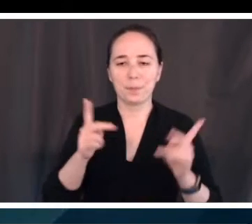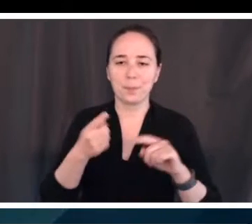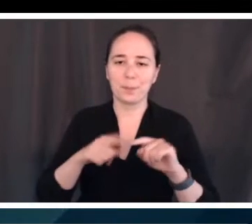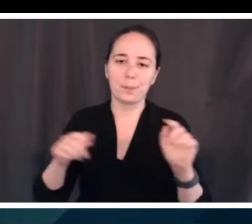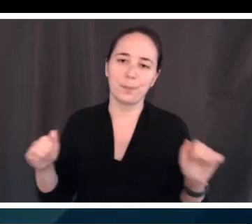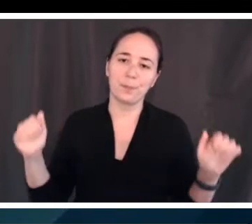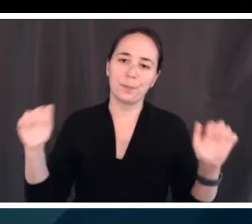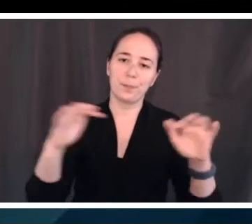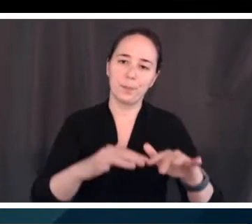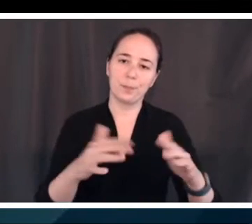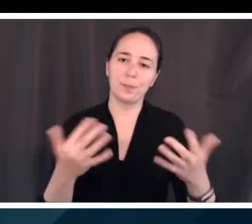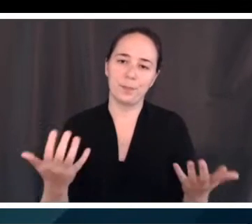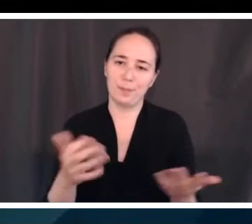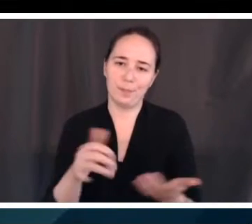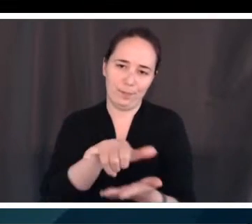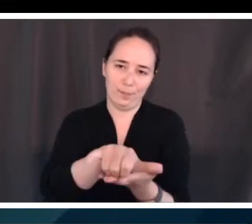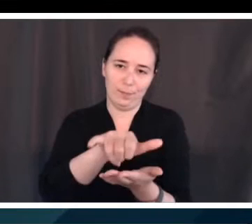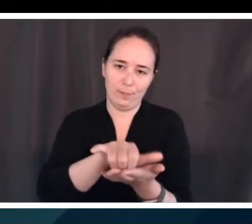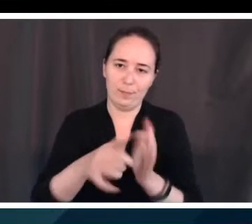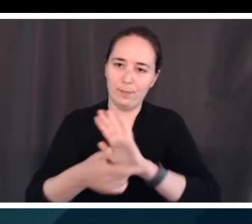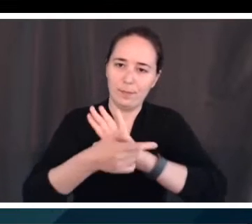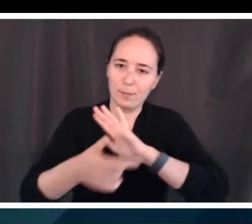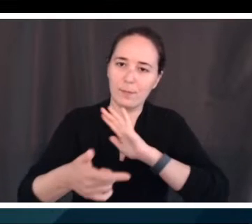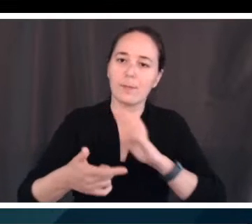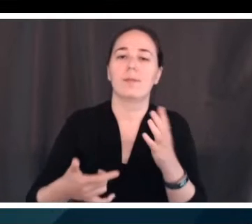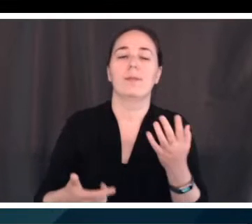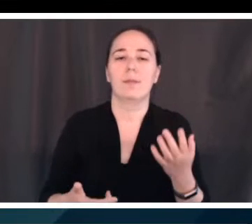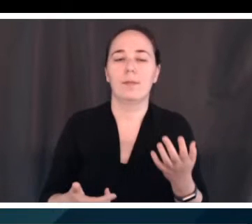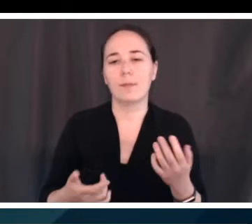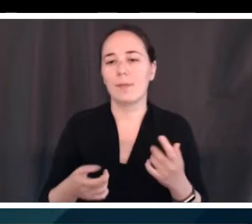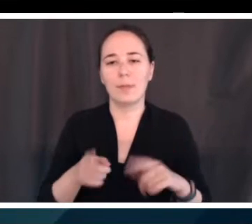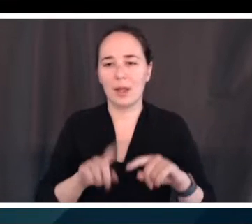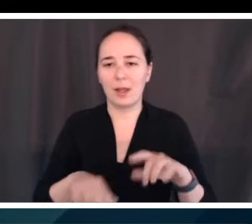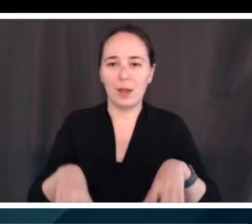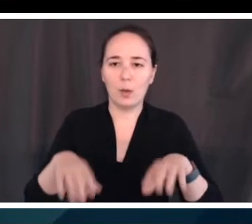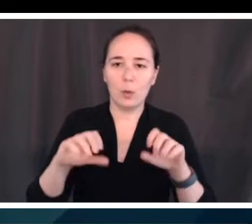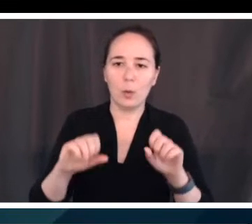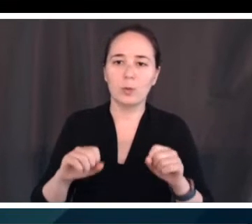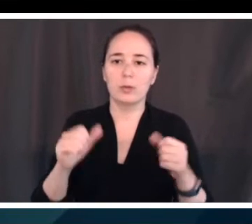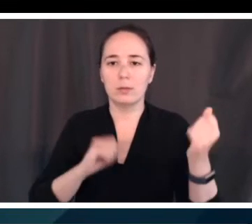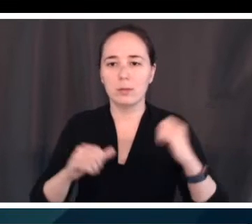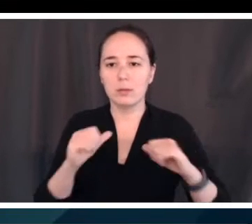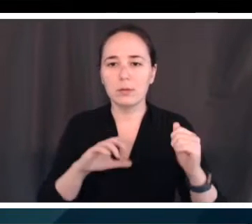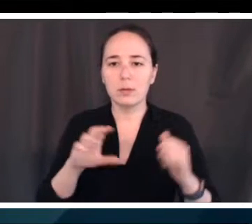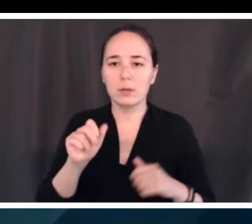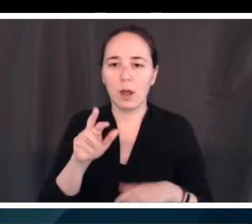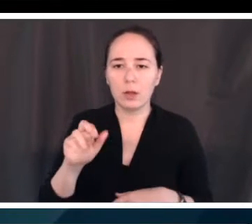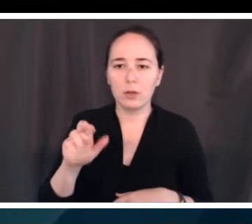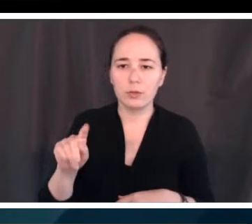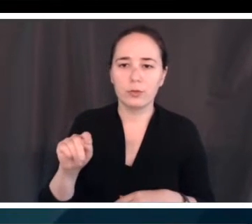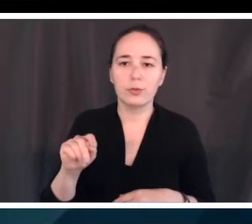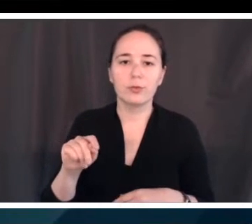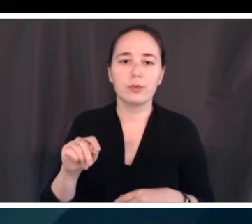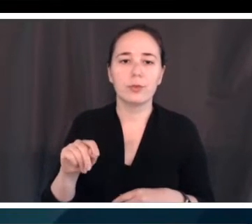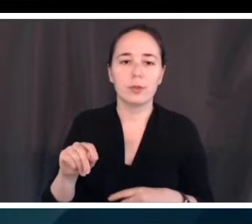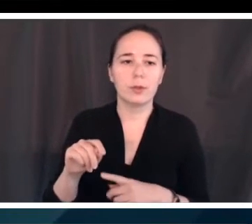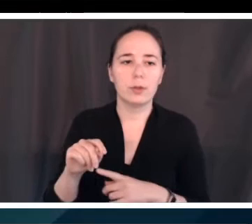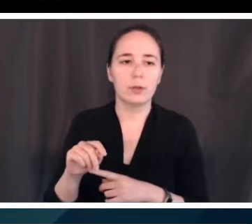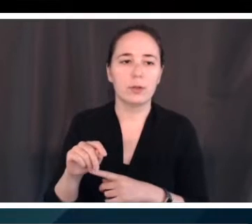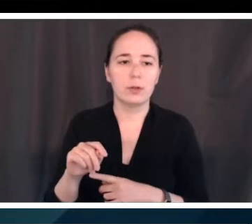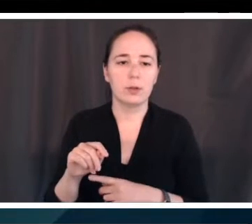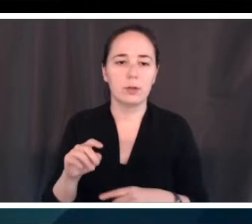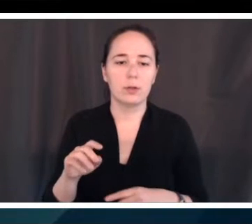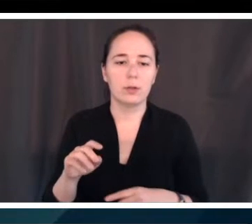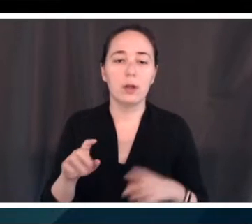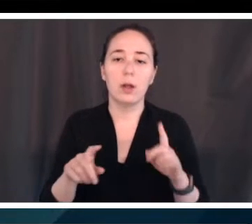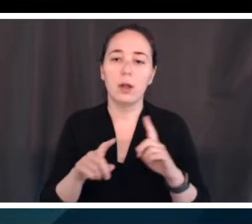gathering together in any sort of crowd for a concert is something that who knows when we're going to be able to do that again safely. I'm just